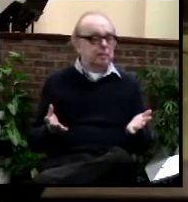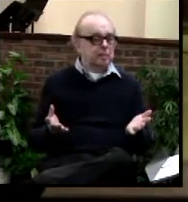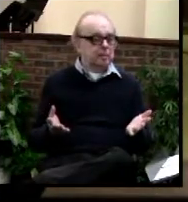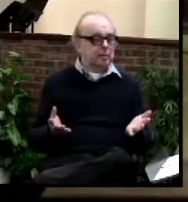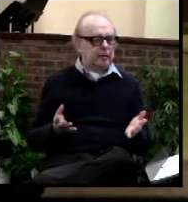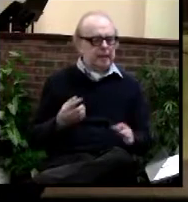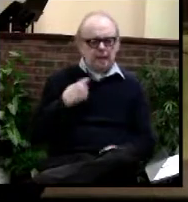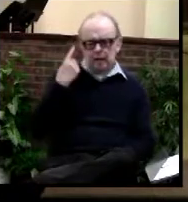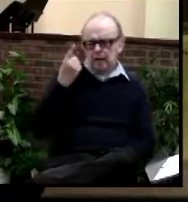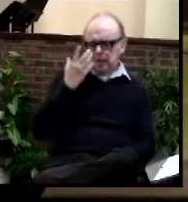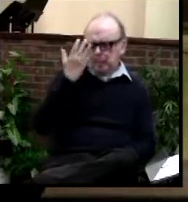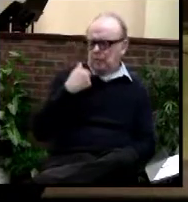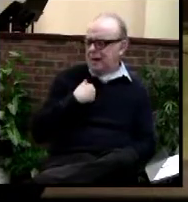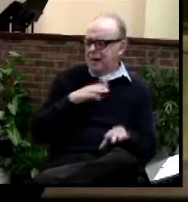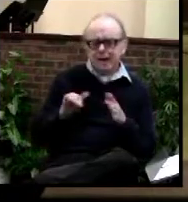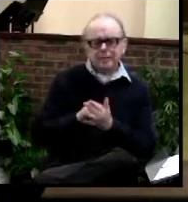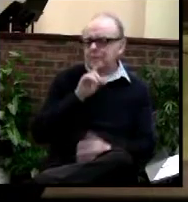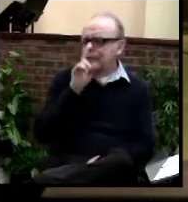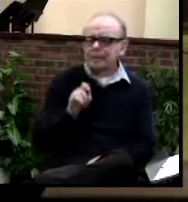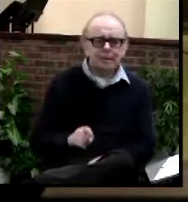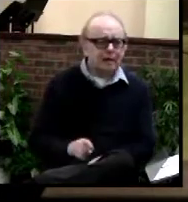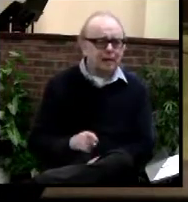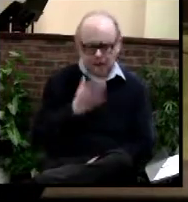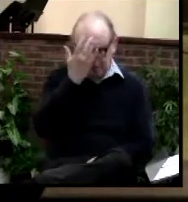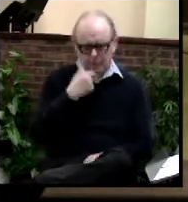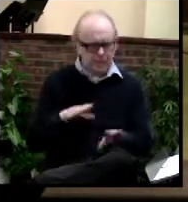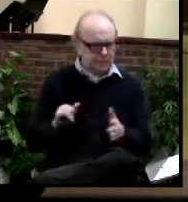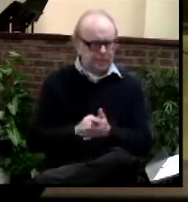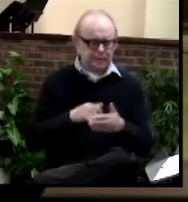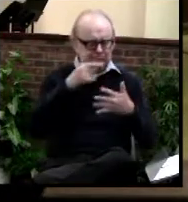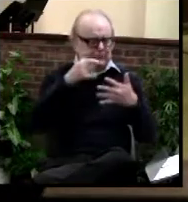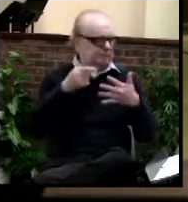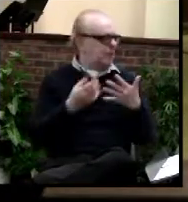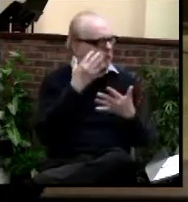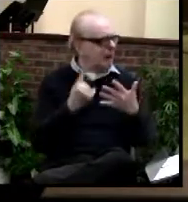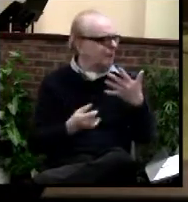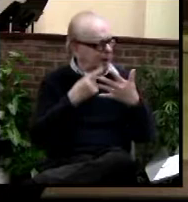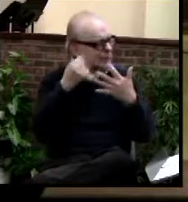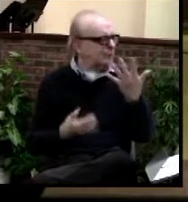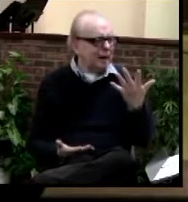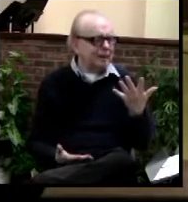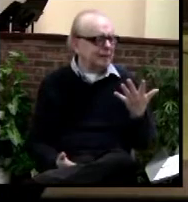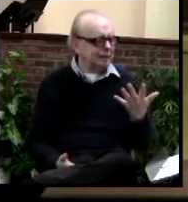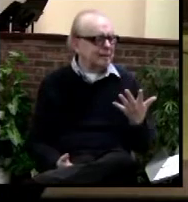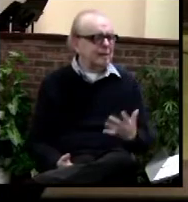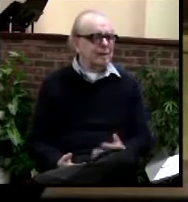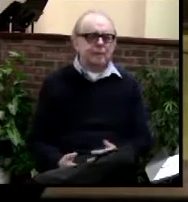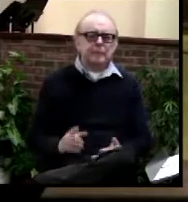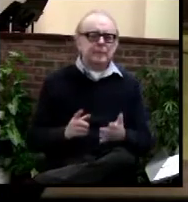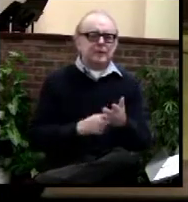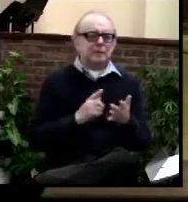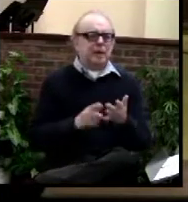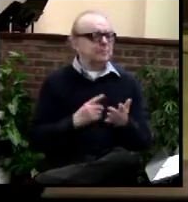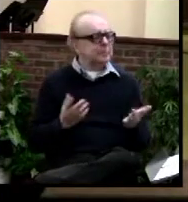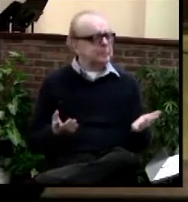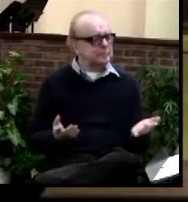you think, why did I do this? Why am I doing this, or why am I doing that? And sometimes,